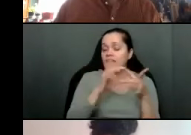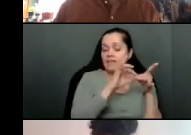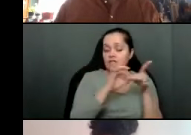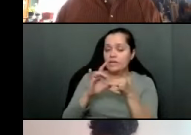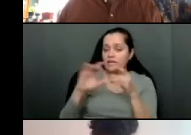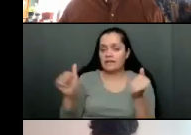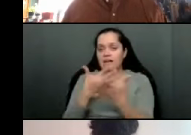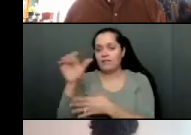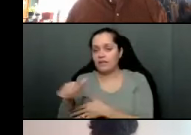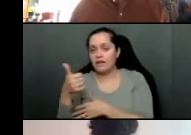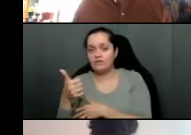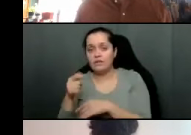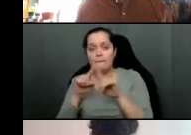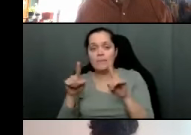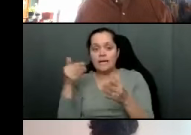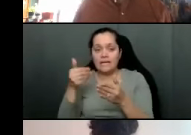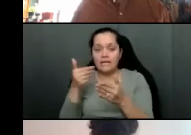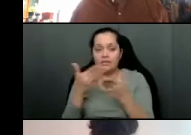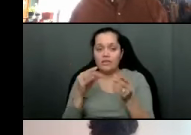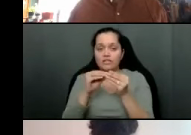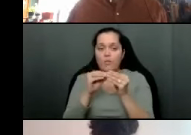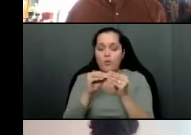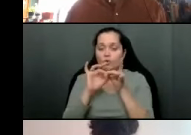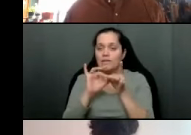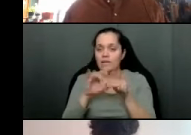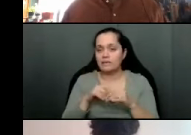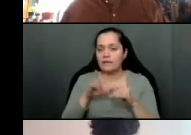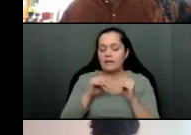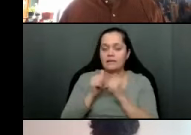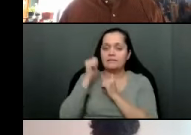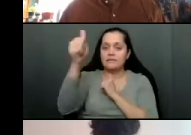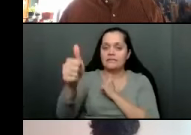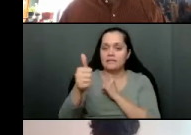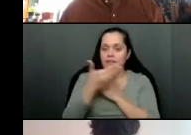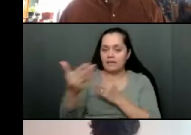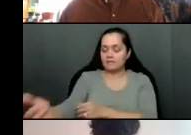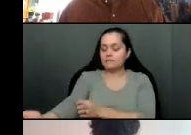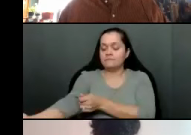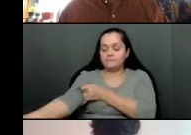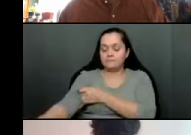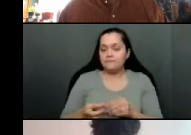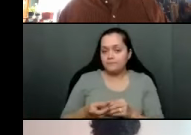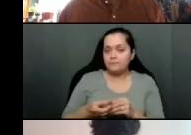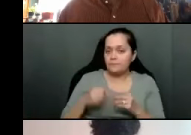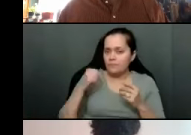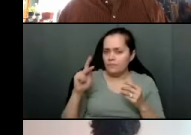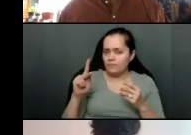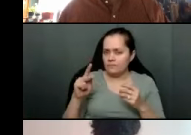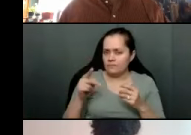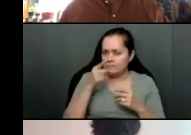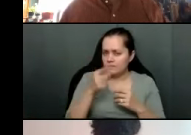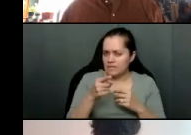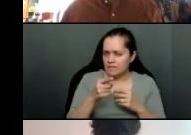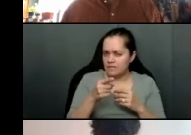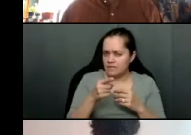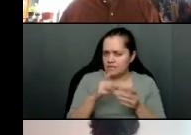else, but near things are more related than distant things. So this comes into